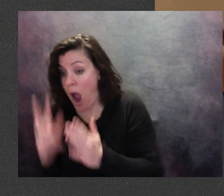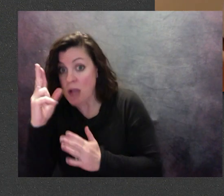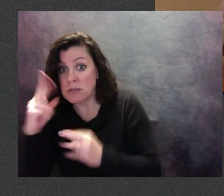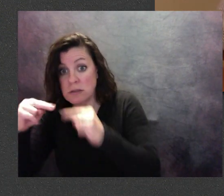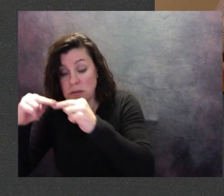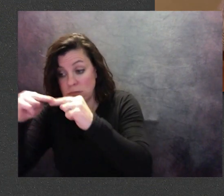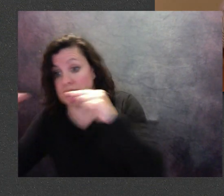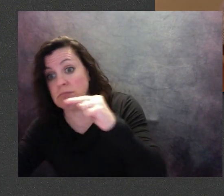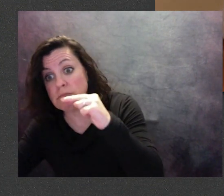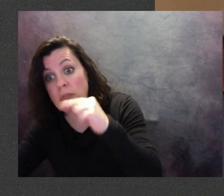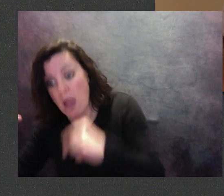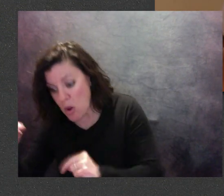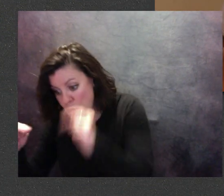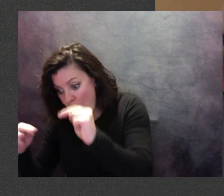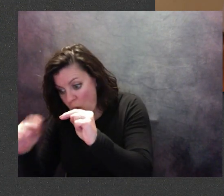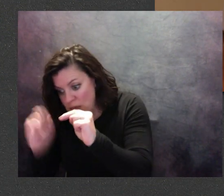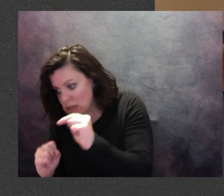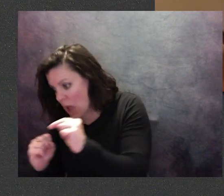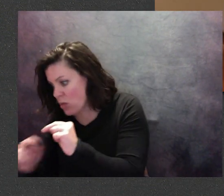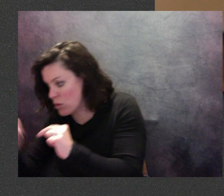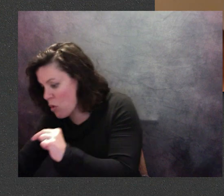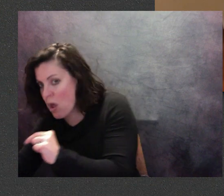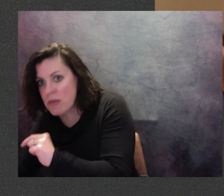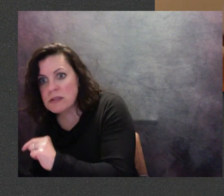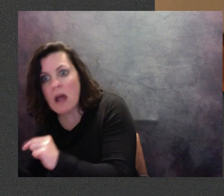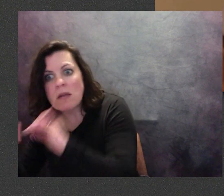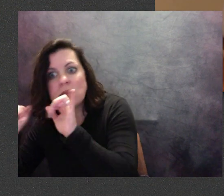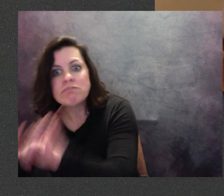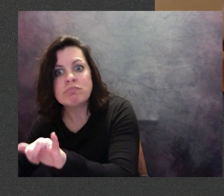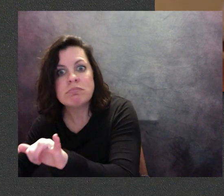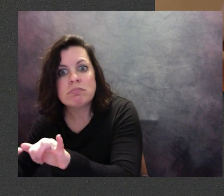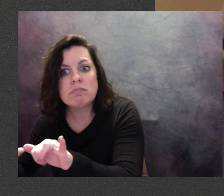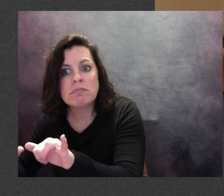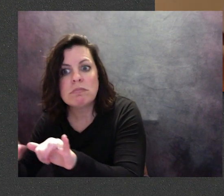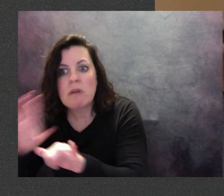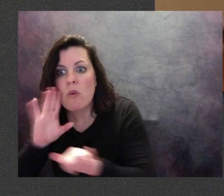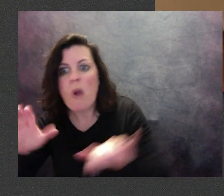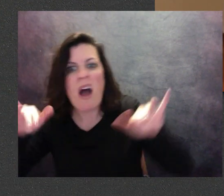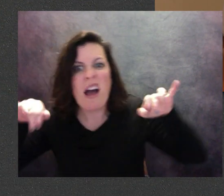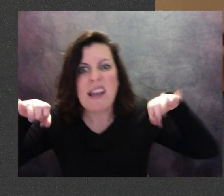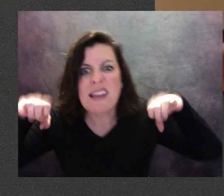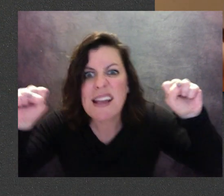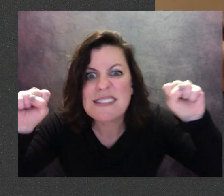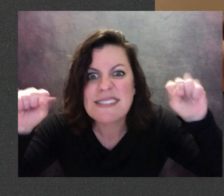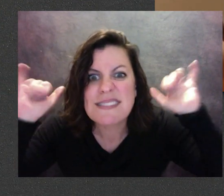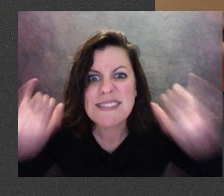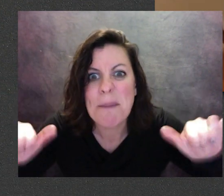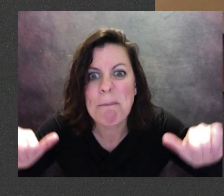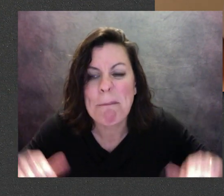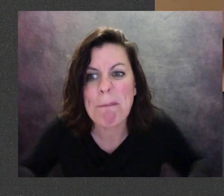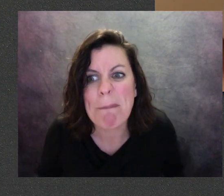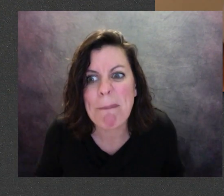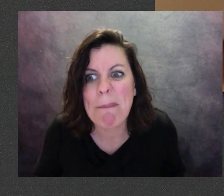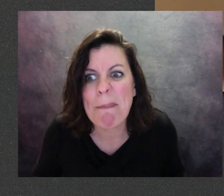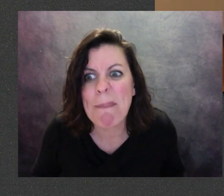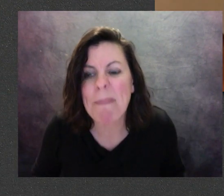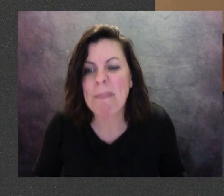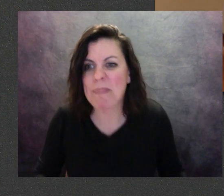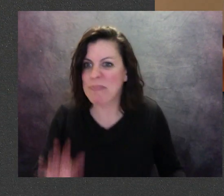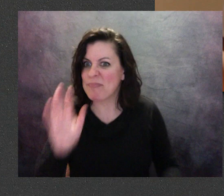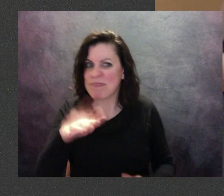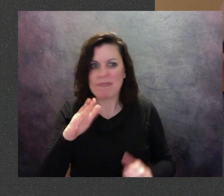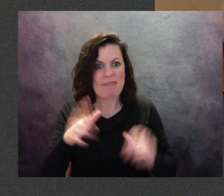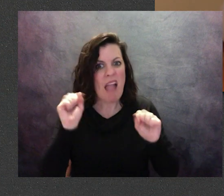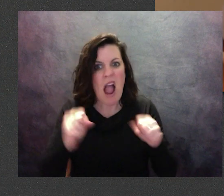again, does it still have a north and south pole? Yes, you're just making